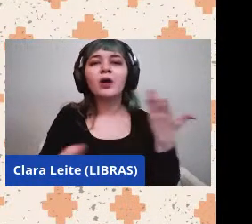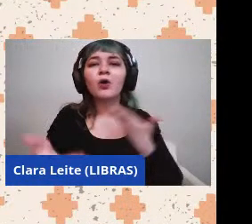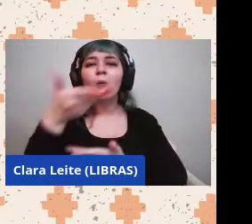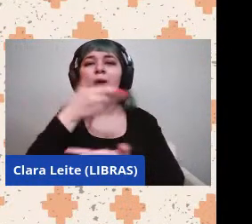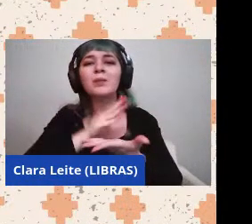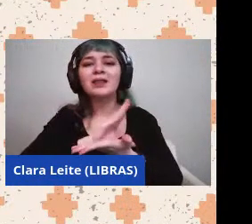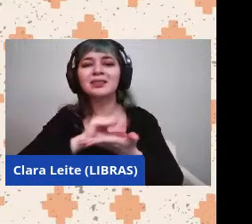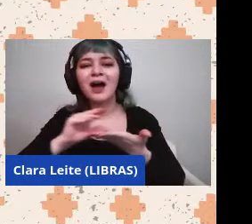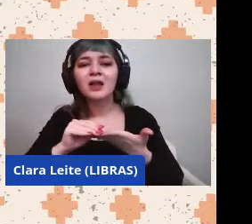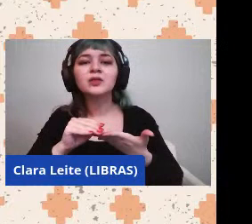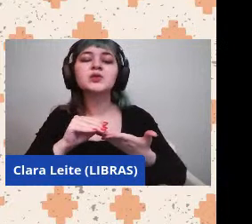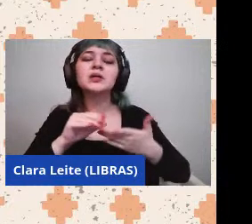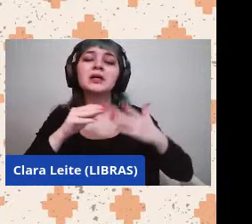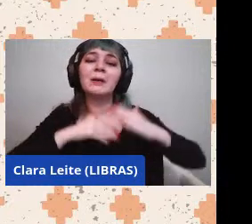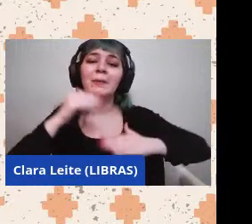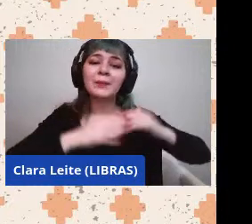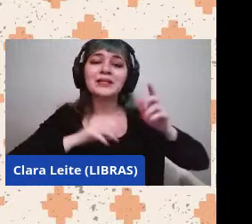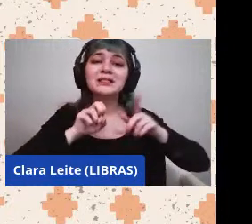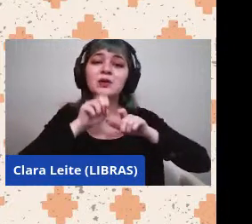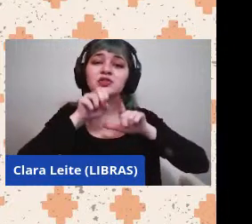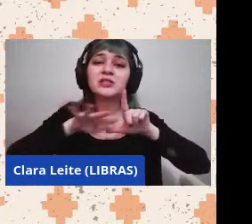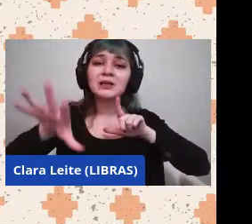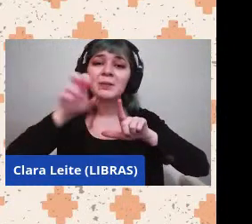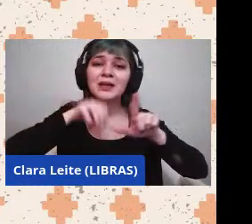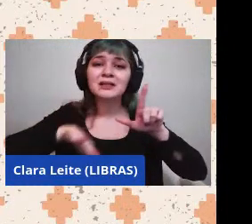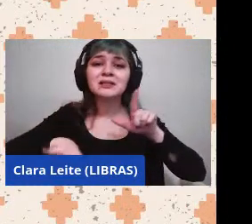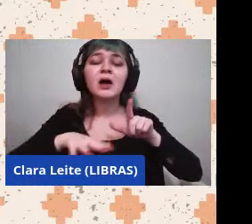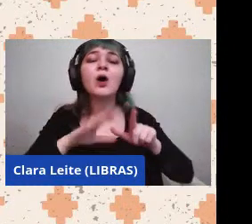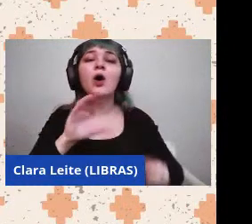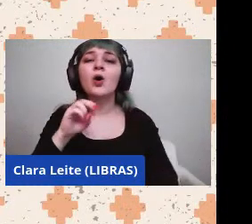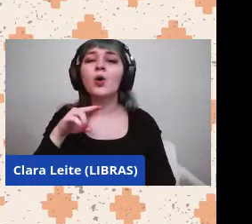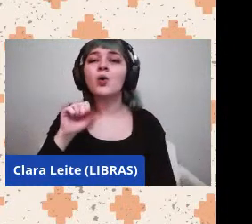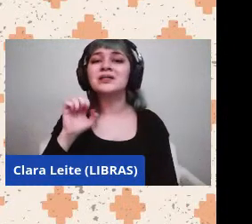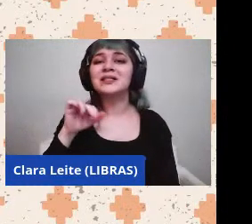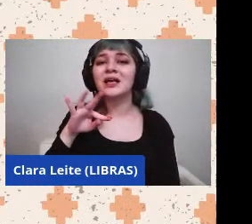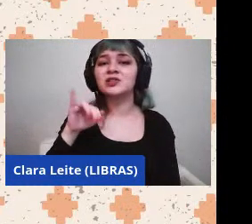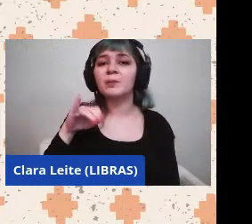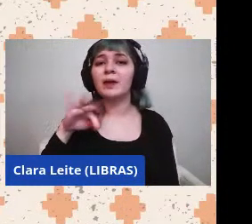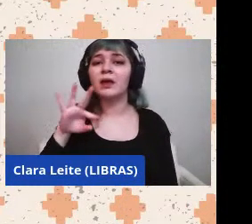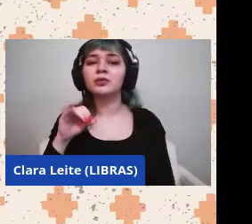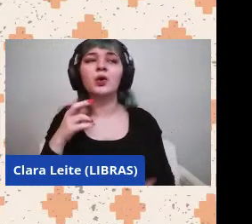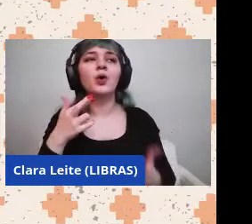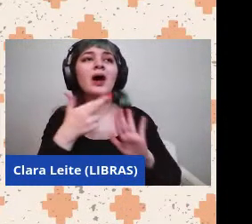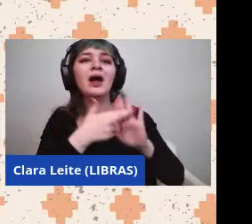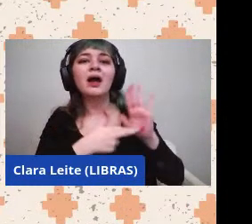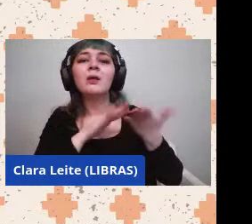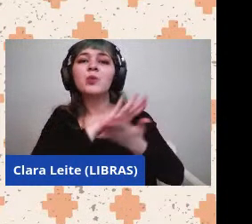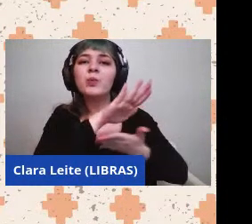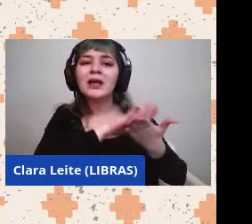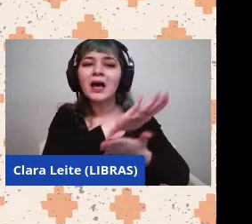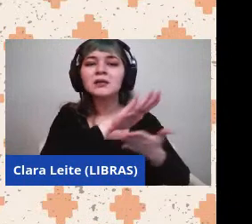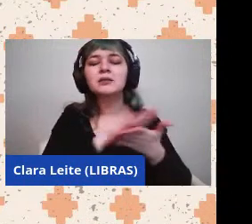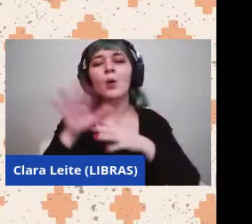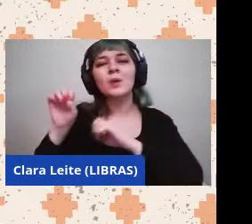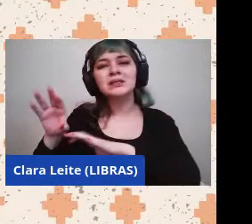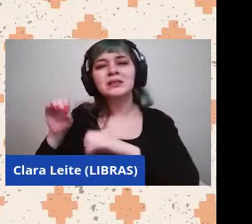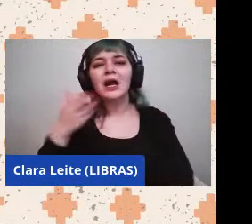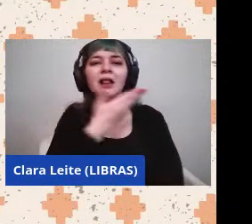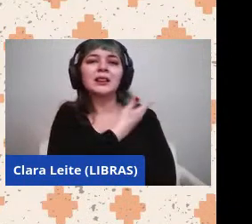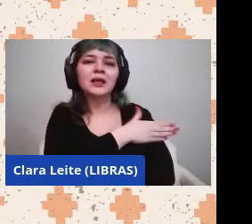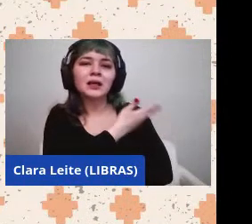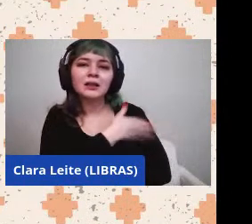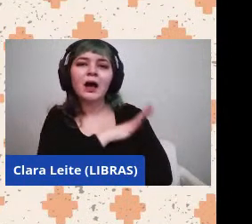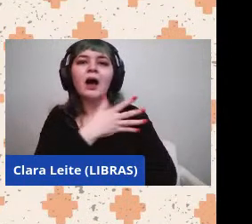and dissemination, informed consent, publication processes, teaching, training, and